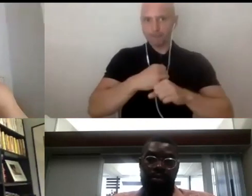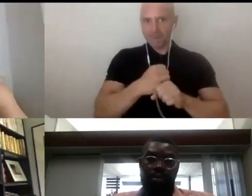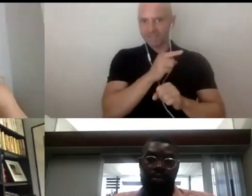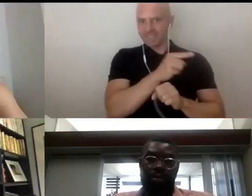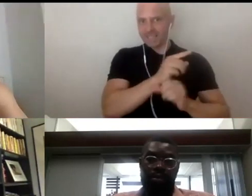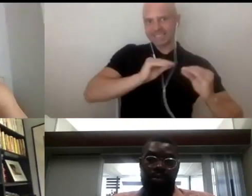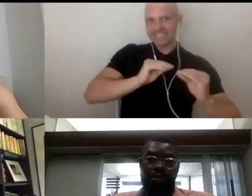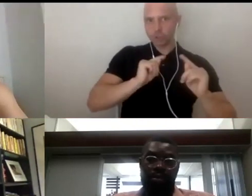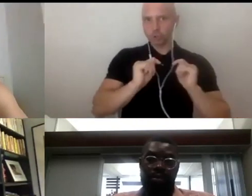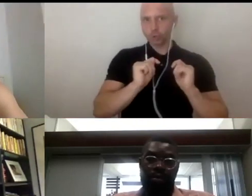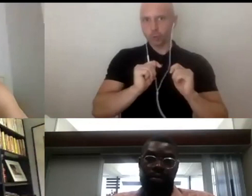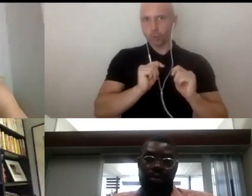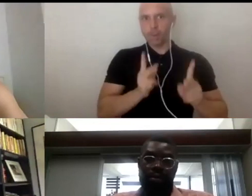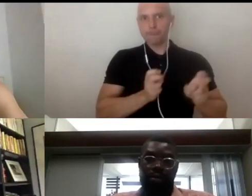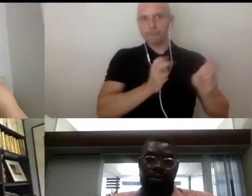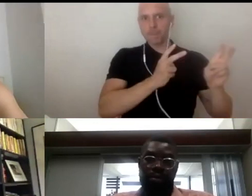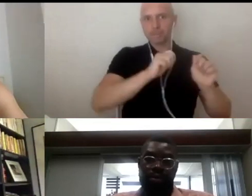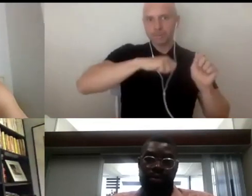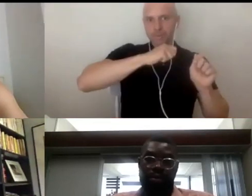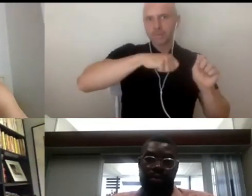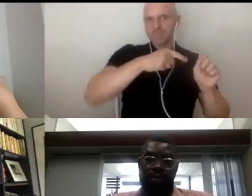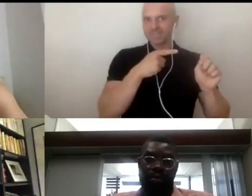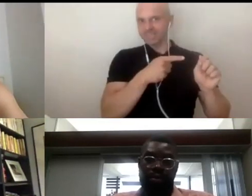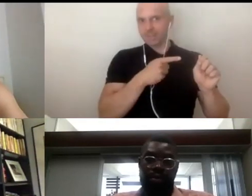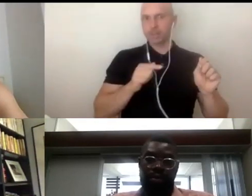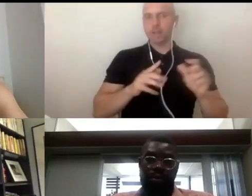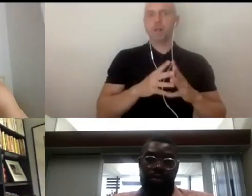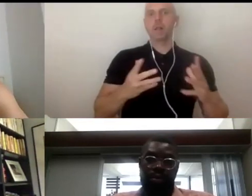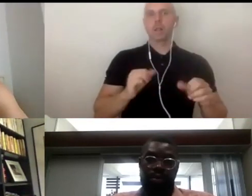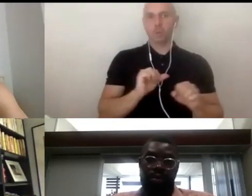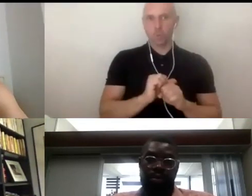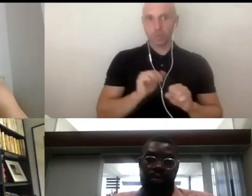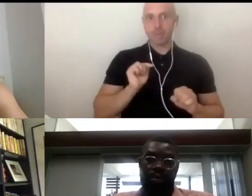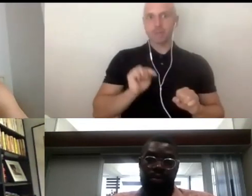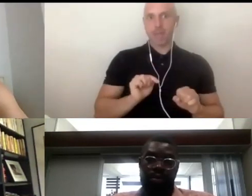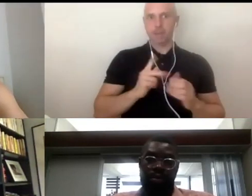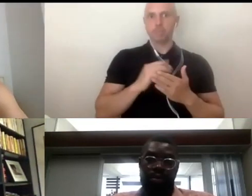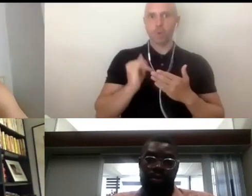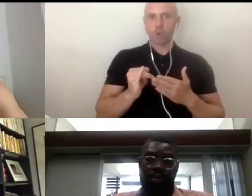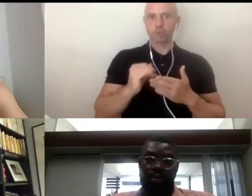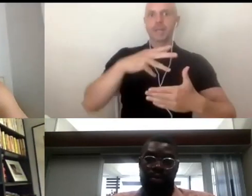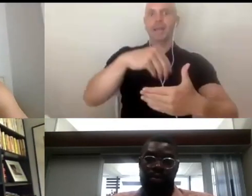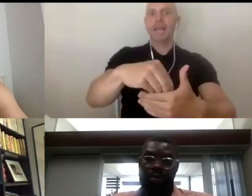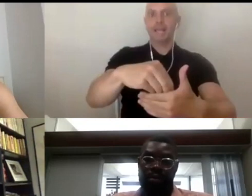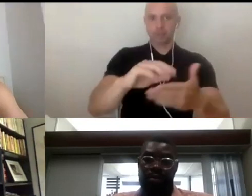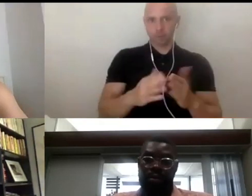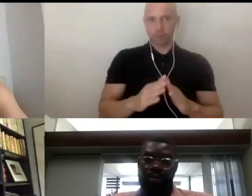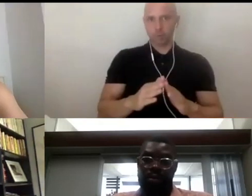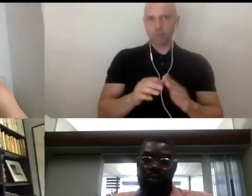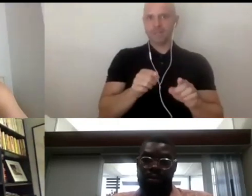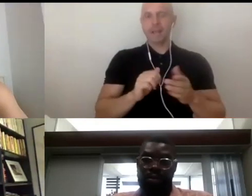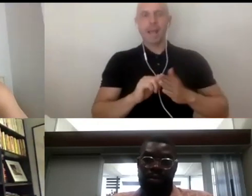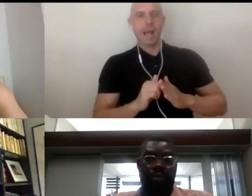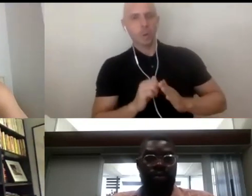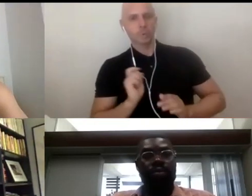the city help artists like me who want to do a project in the community? Can they maybe create a platform